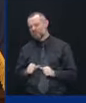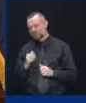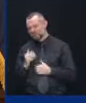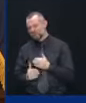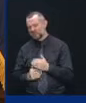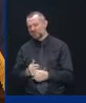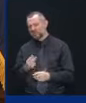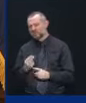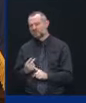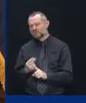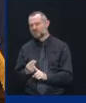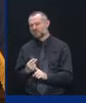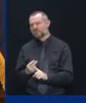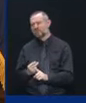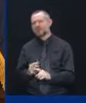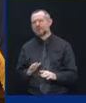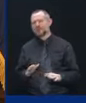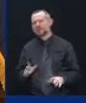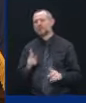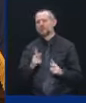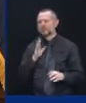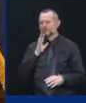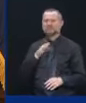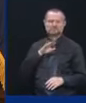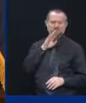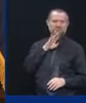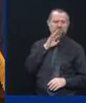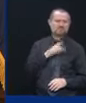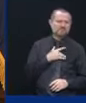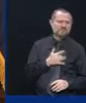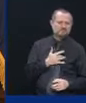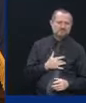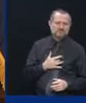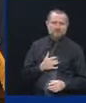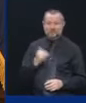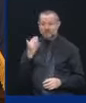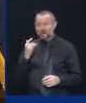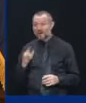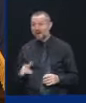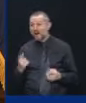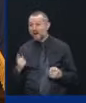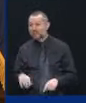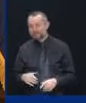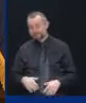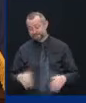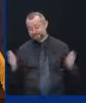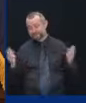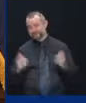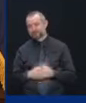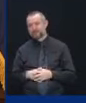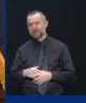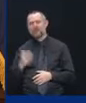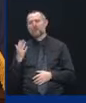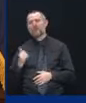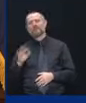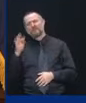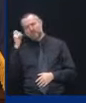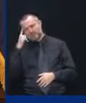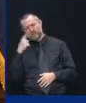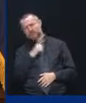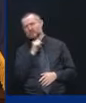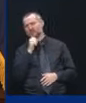anxiety-producing time. Well, how did we get here? I don't know. Why the federal government didn't order